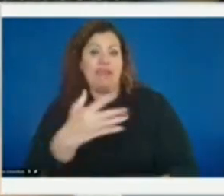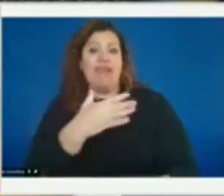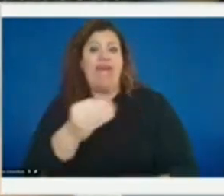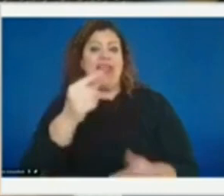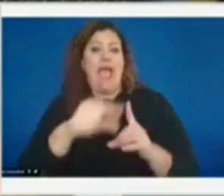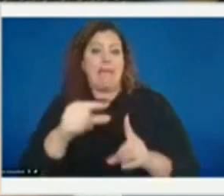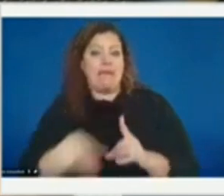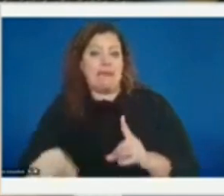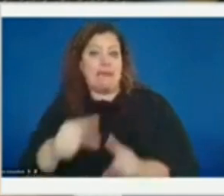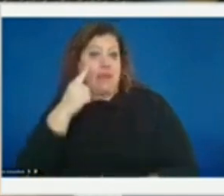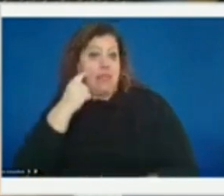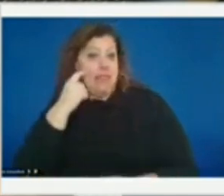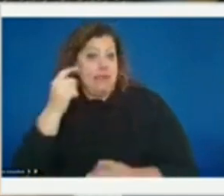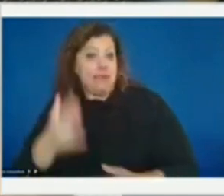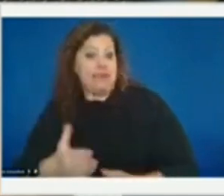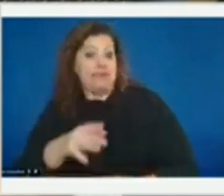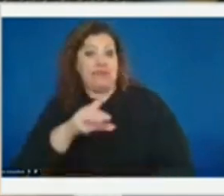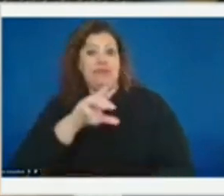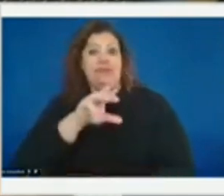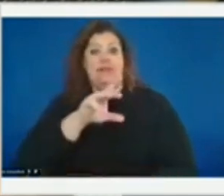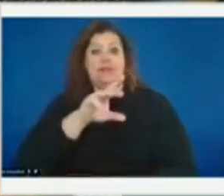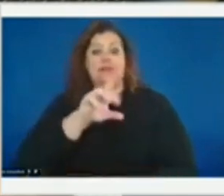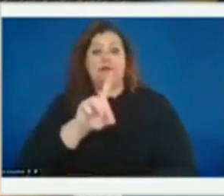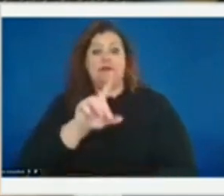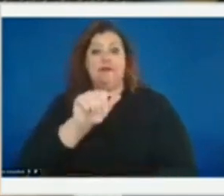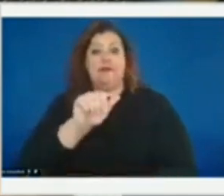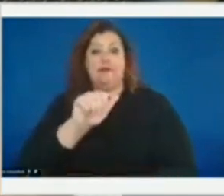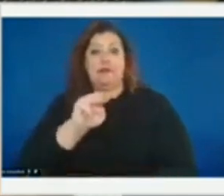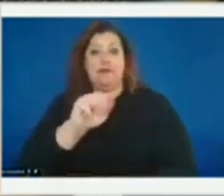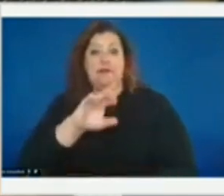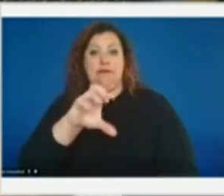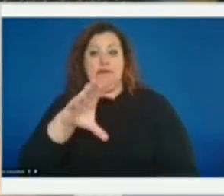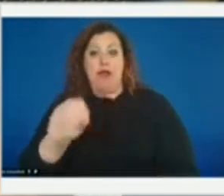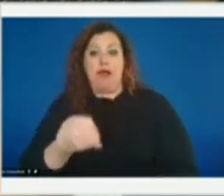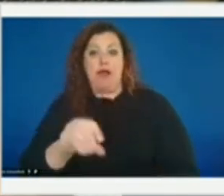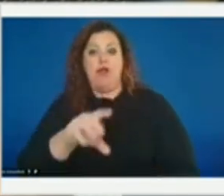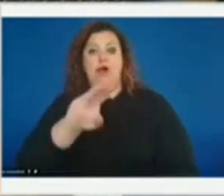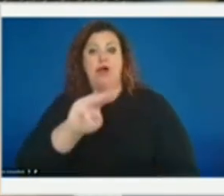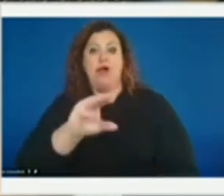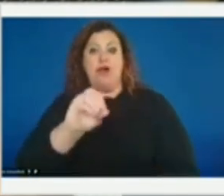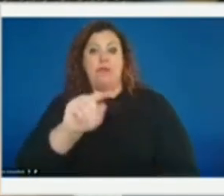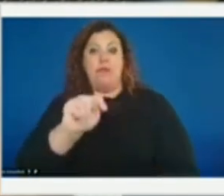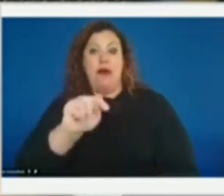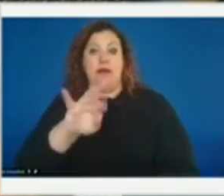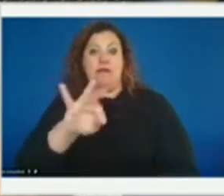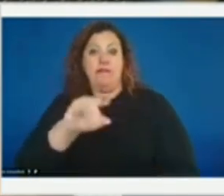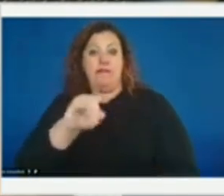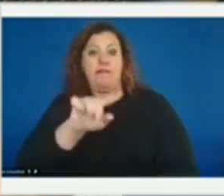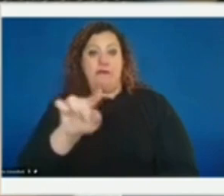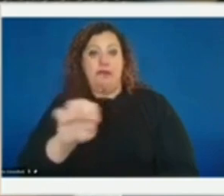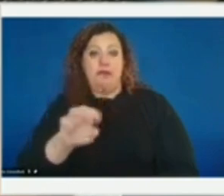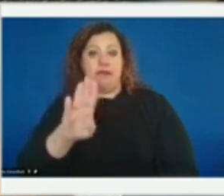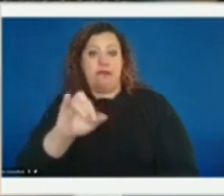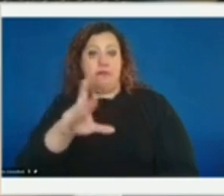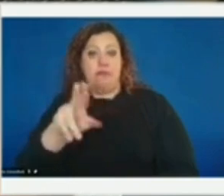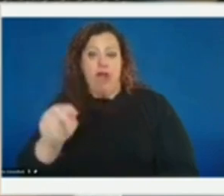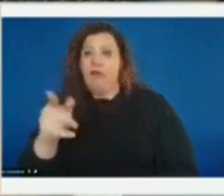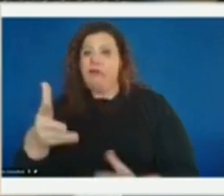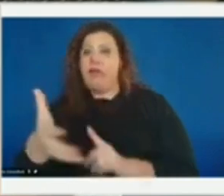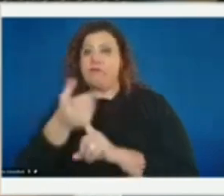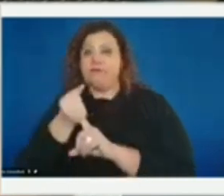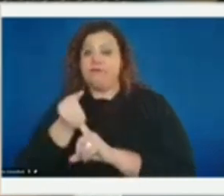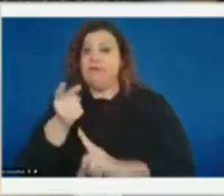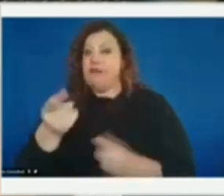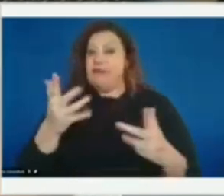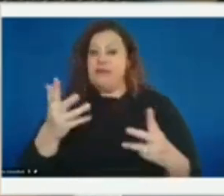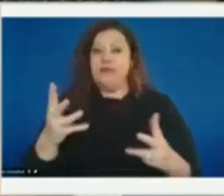suspect, Mr. DeMarco Monfries Brown, he was taken into custody. He's a convicted felon. He shouldn't have had that